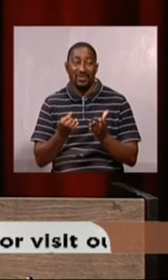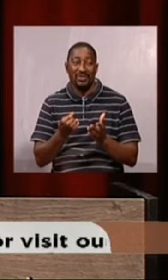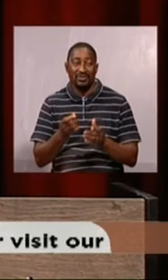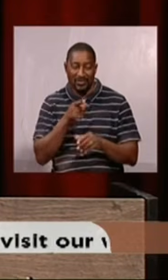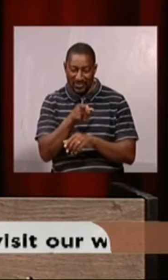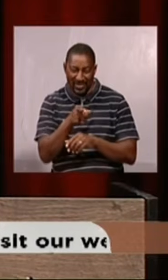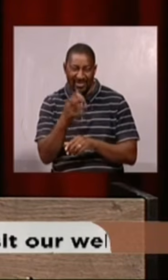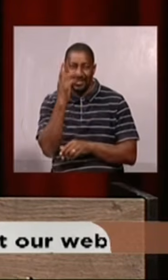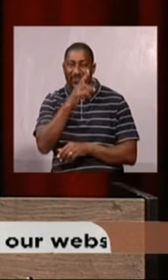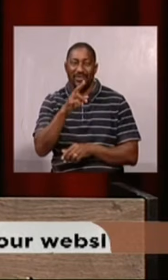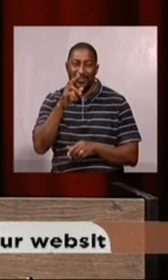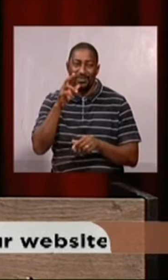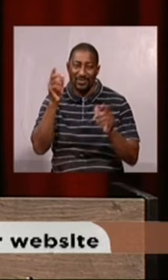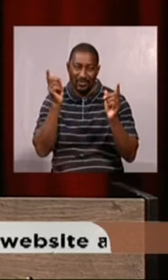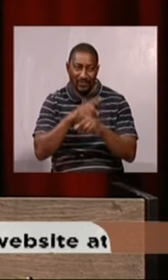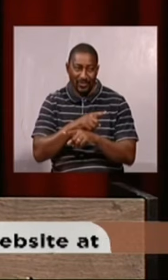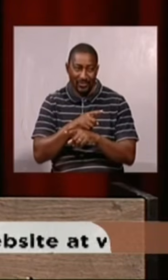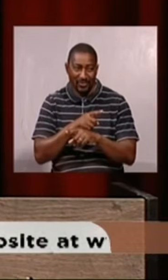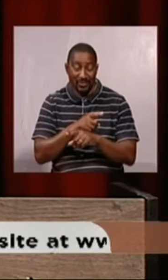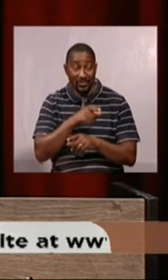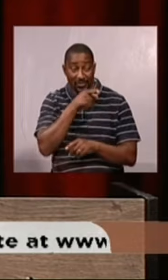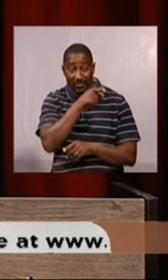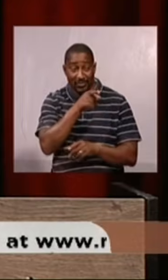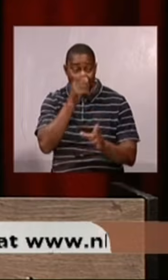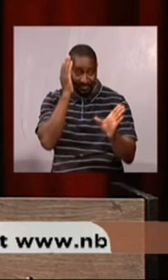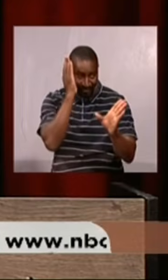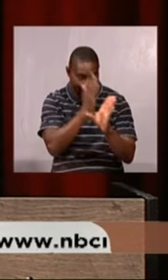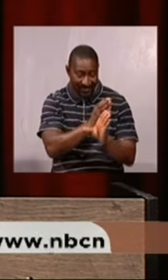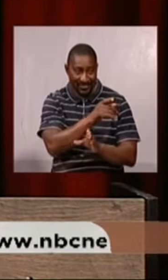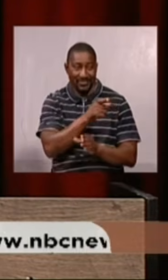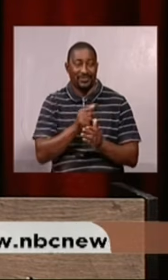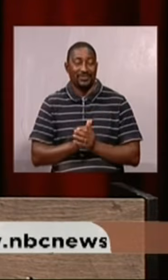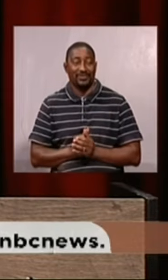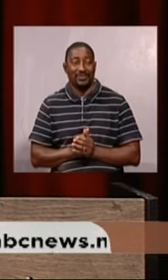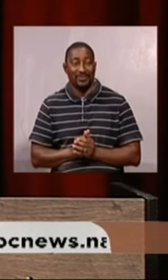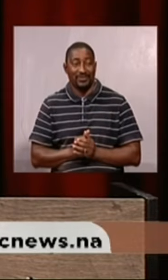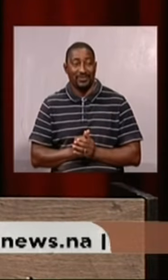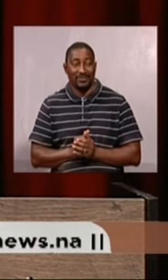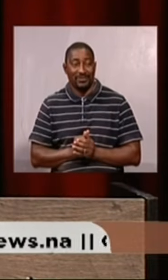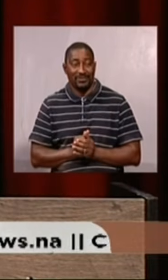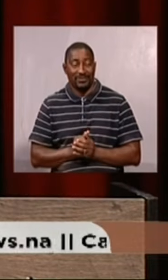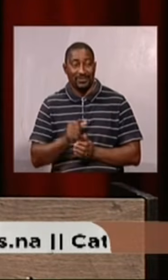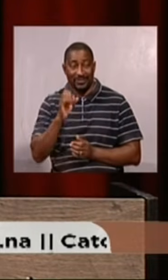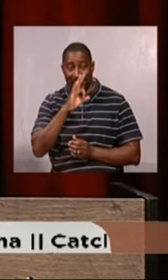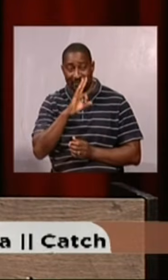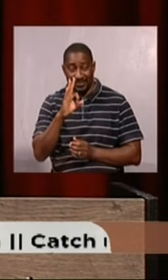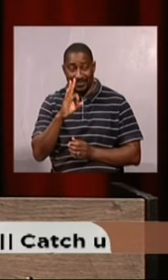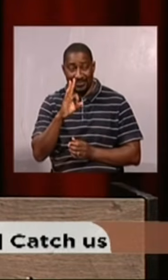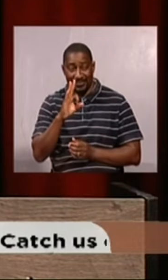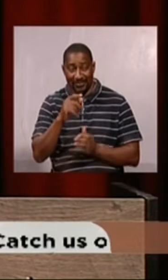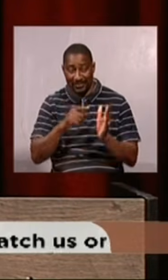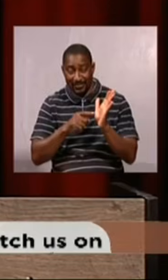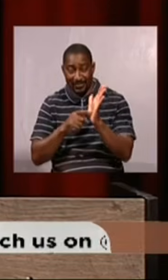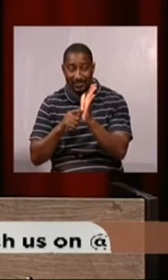they didn't ever do, you could be targeted. It's all about the evidence, Jonas. If you can't show the evidence in the court of law,